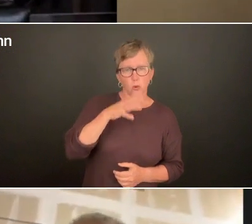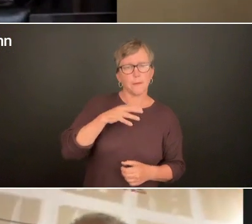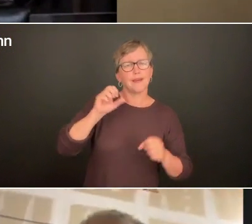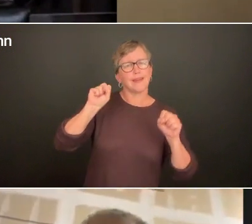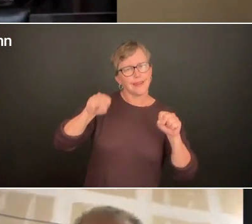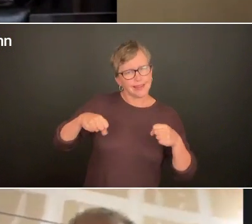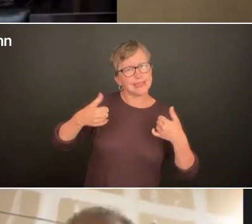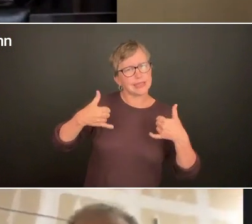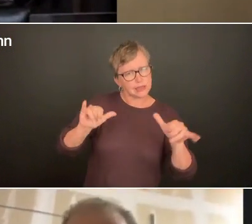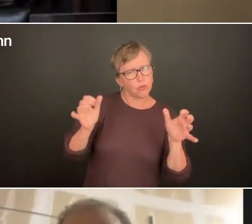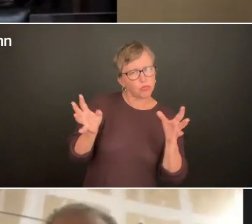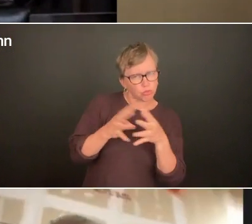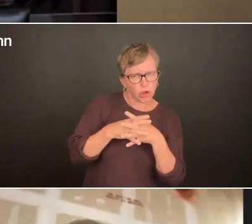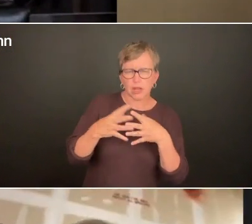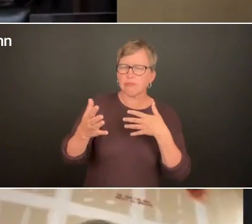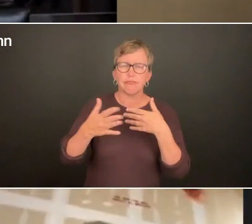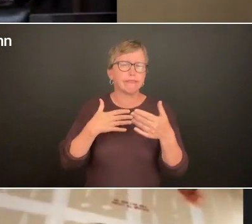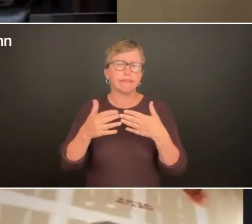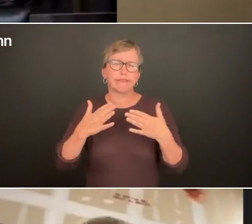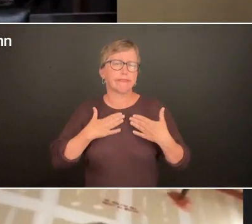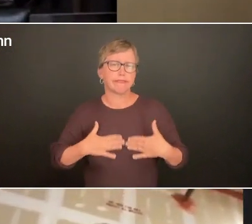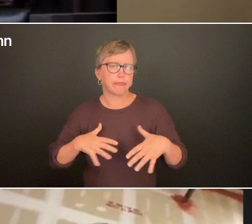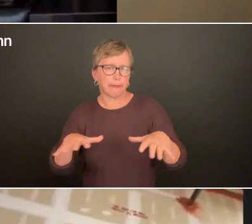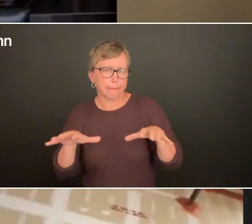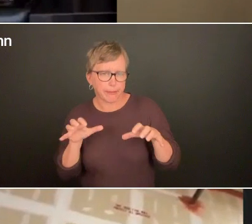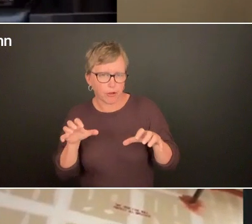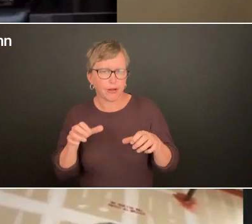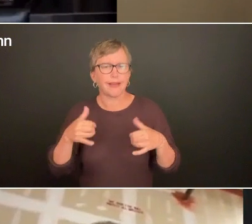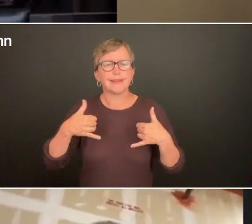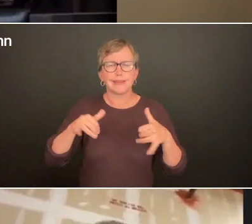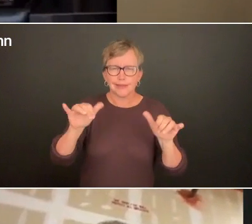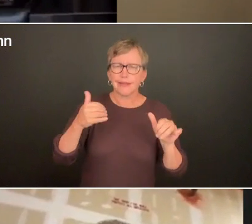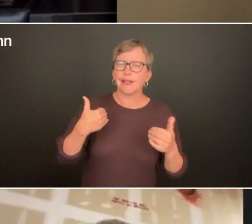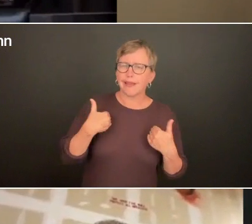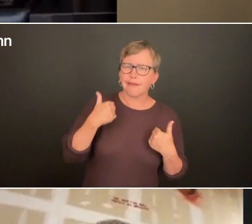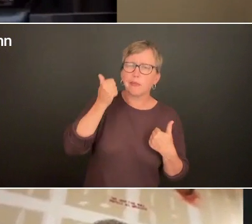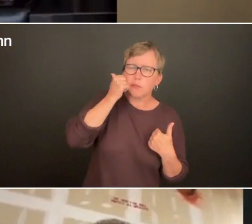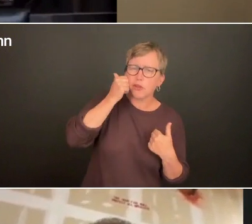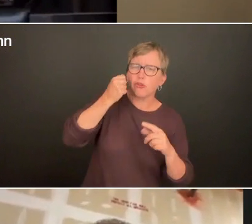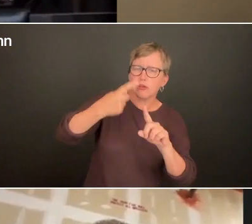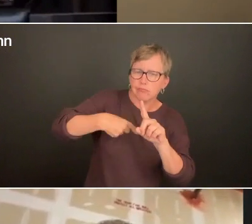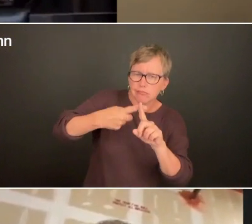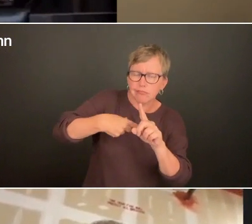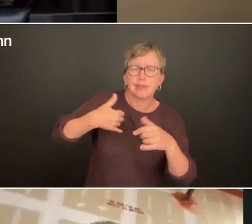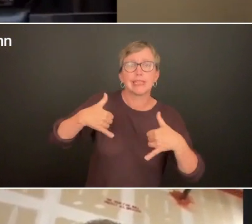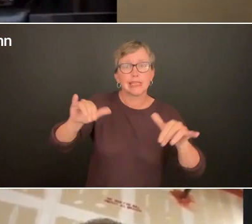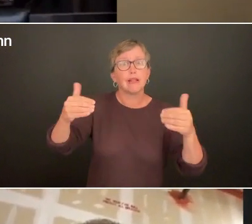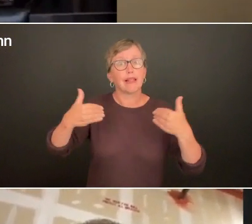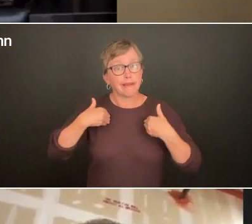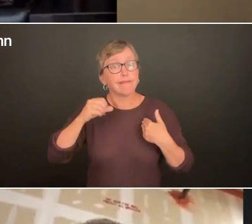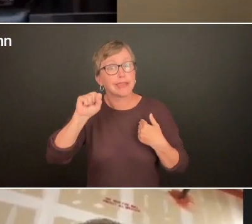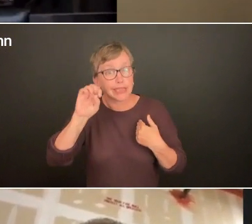women can get pregnant even though they're paralyzed. Women still have a menstrual cycle,